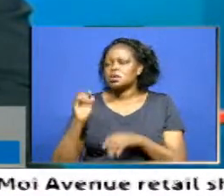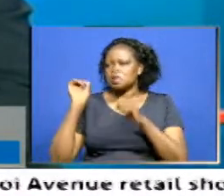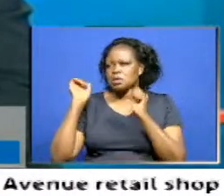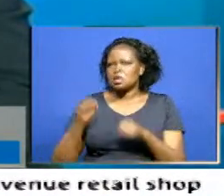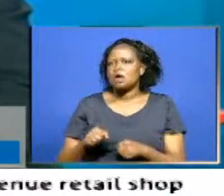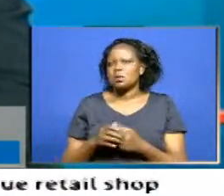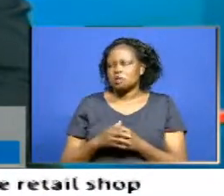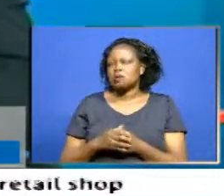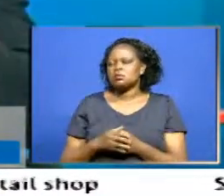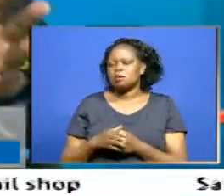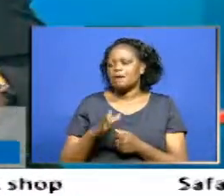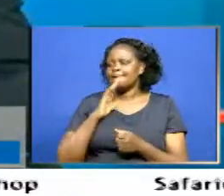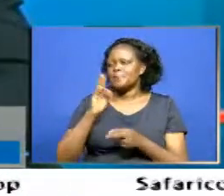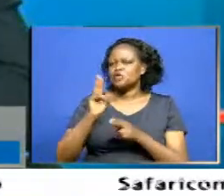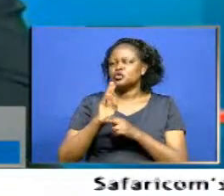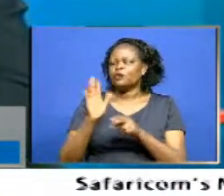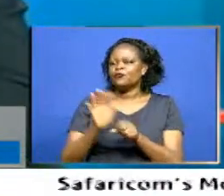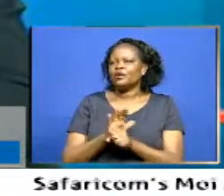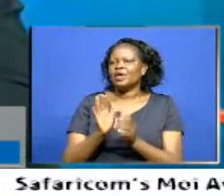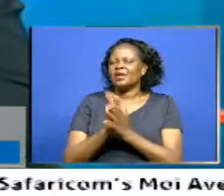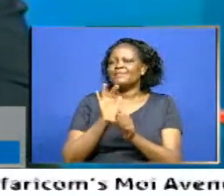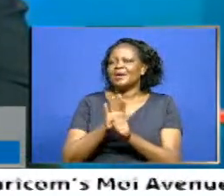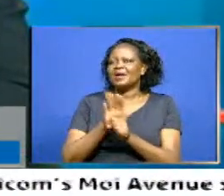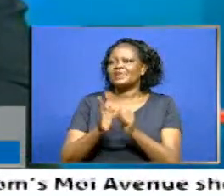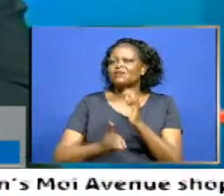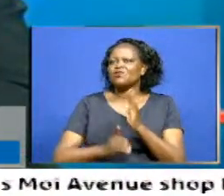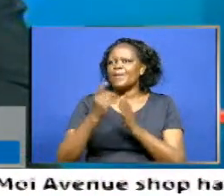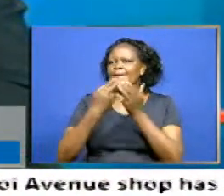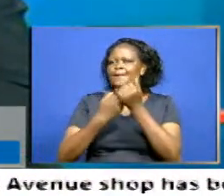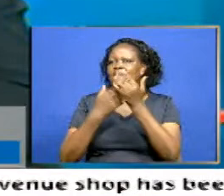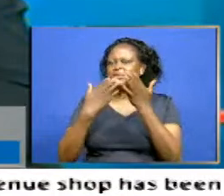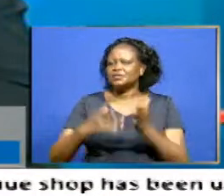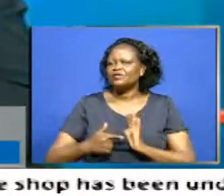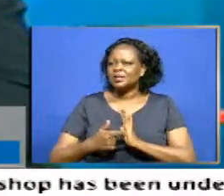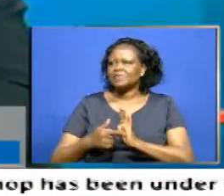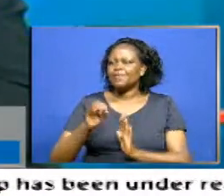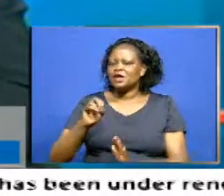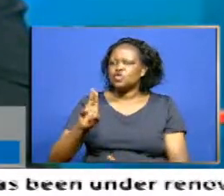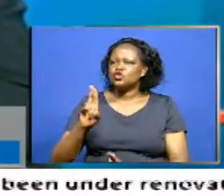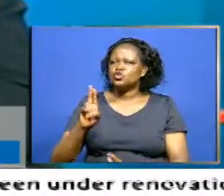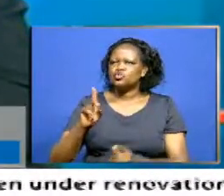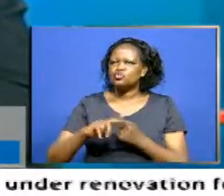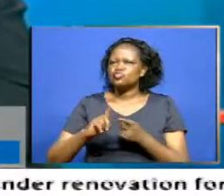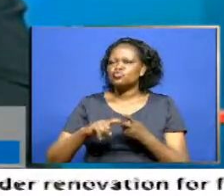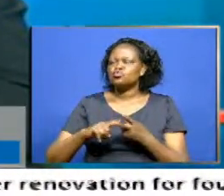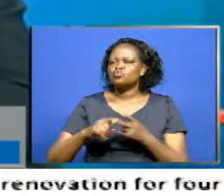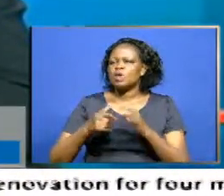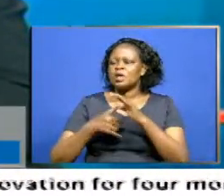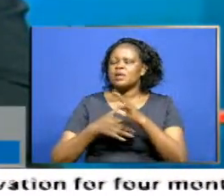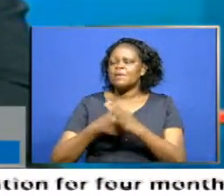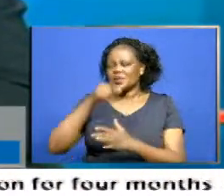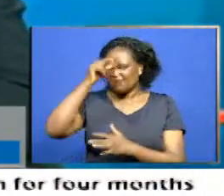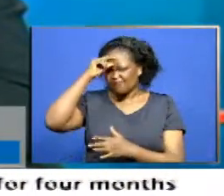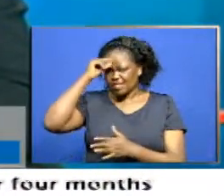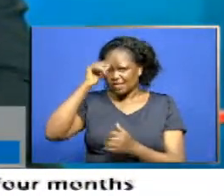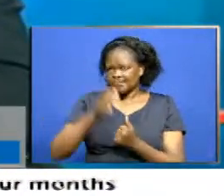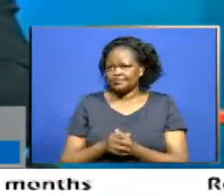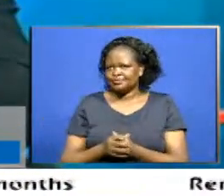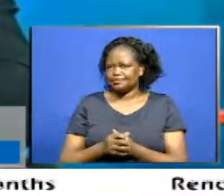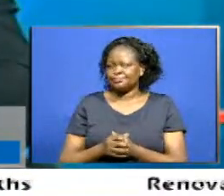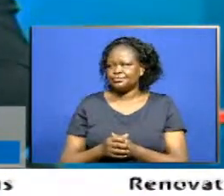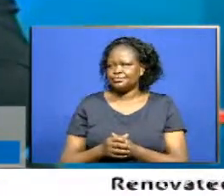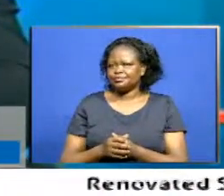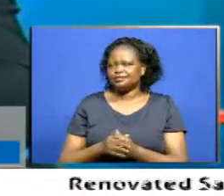very, very useful. And many development partners, for example, the European Union, the German government, the Danish embassy, they've given